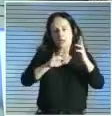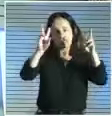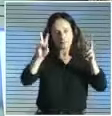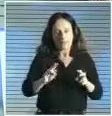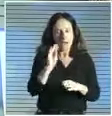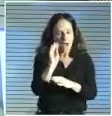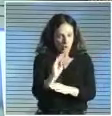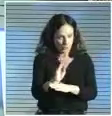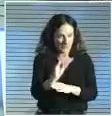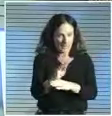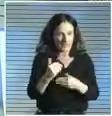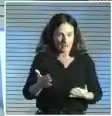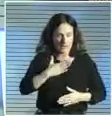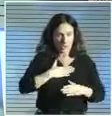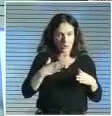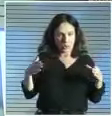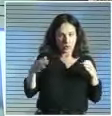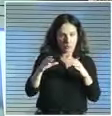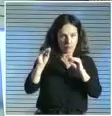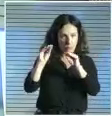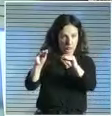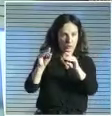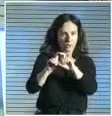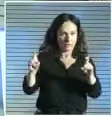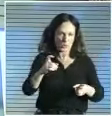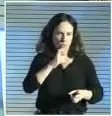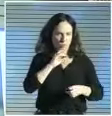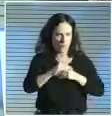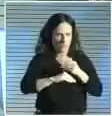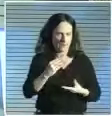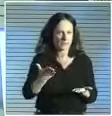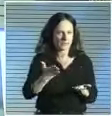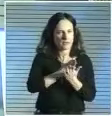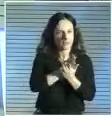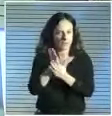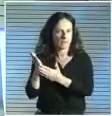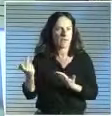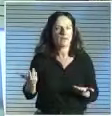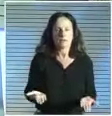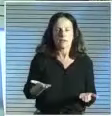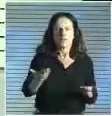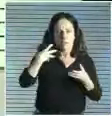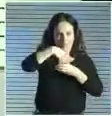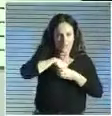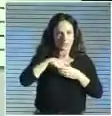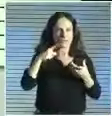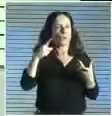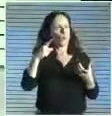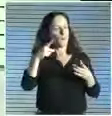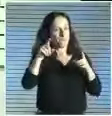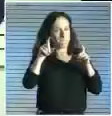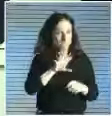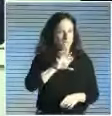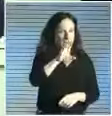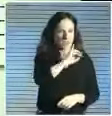your interdependent network of operators across the country? Yeah, we move giving to the